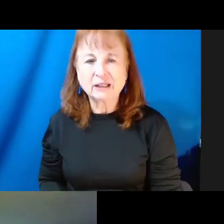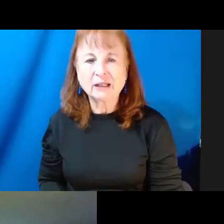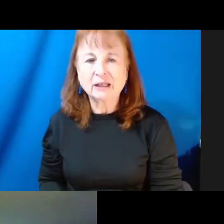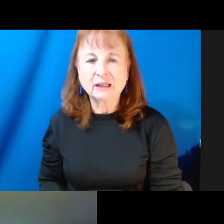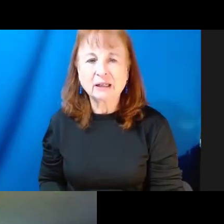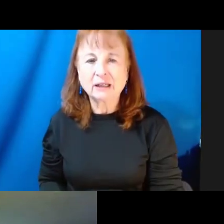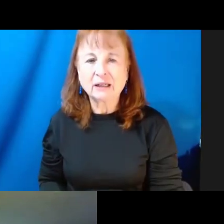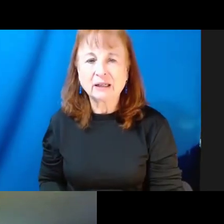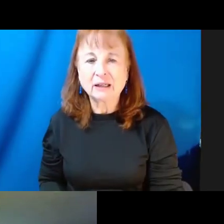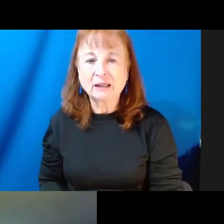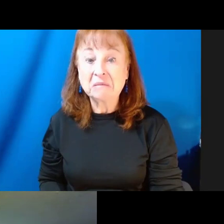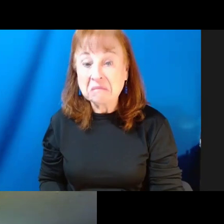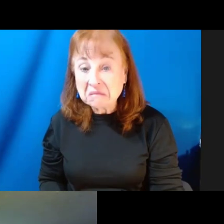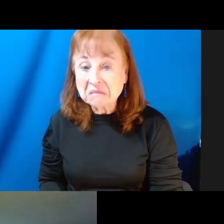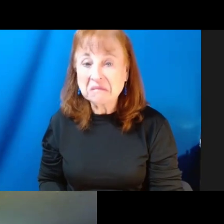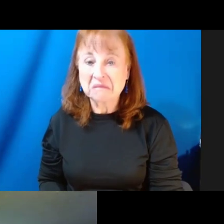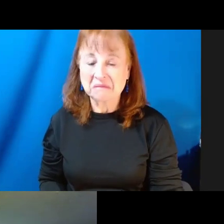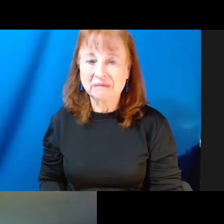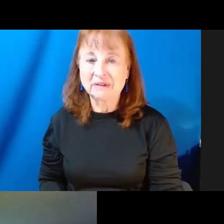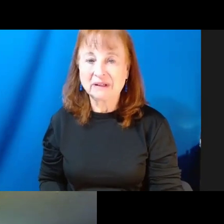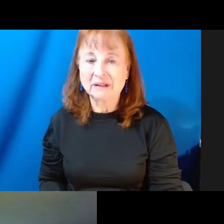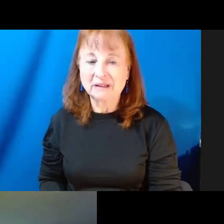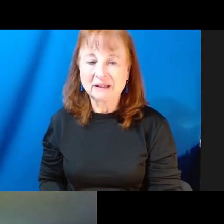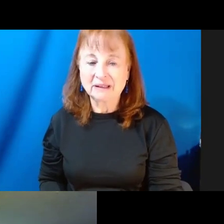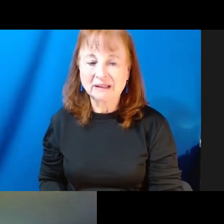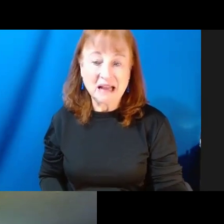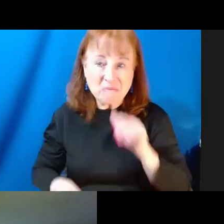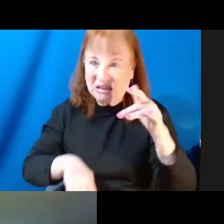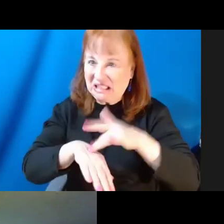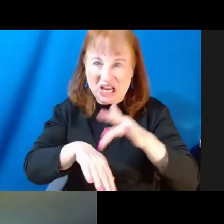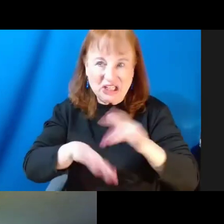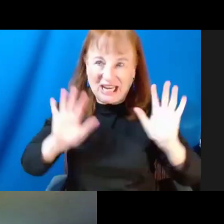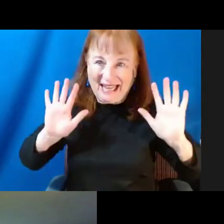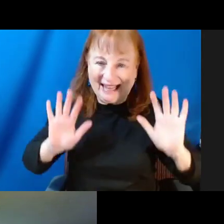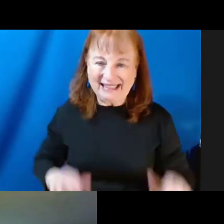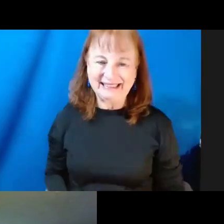Let's try that. I'm not going to touch anything.